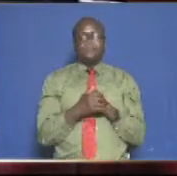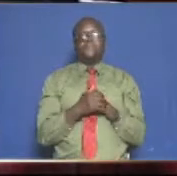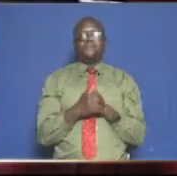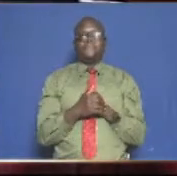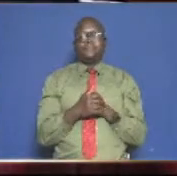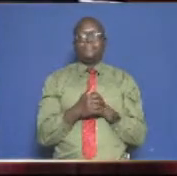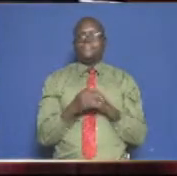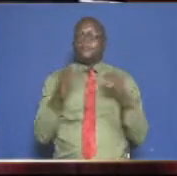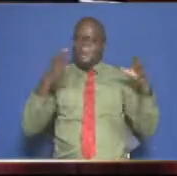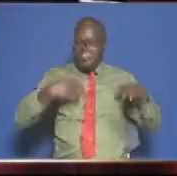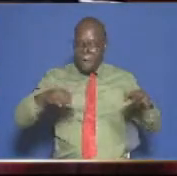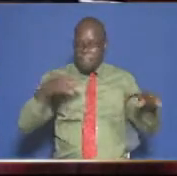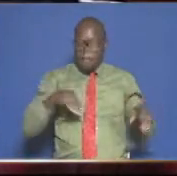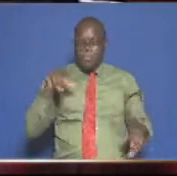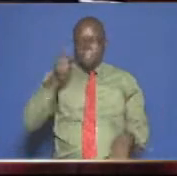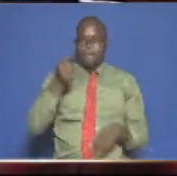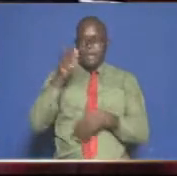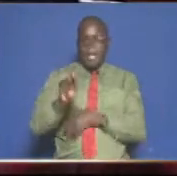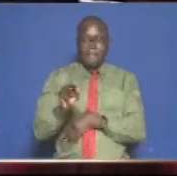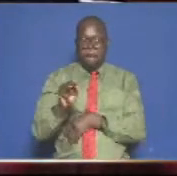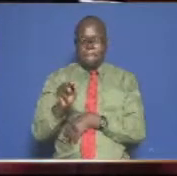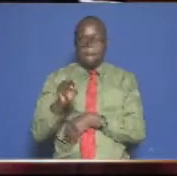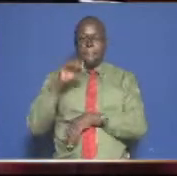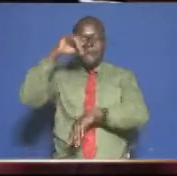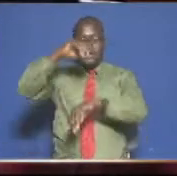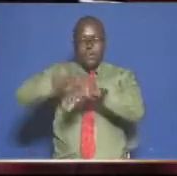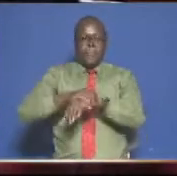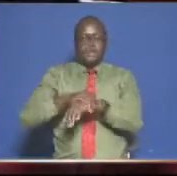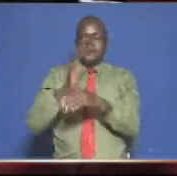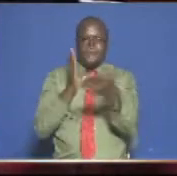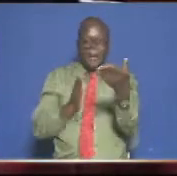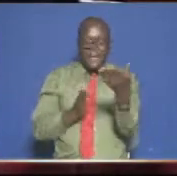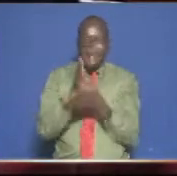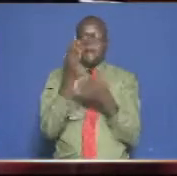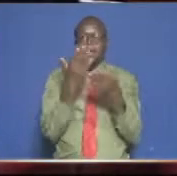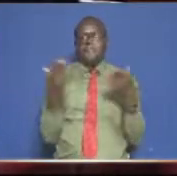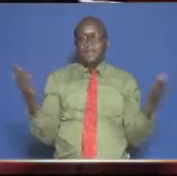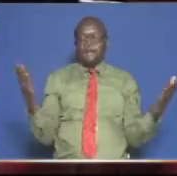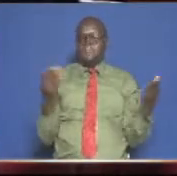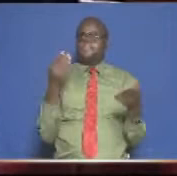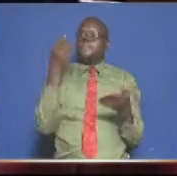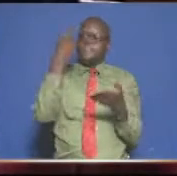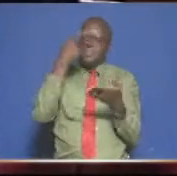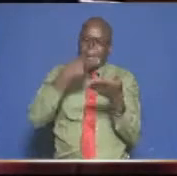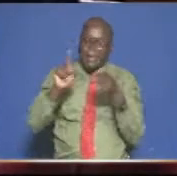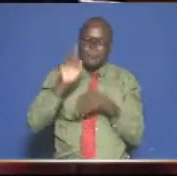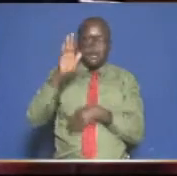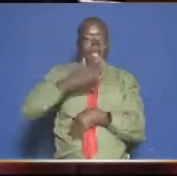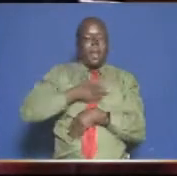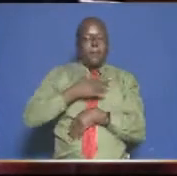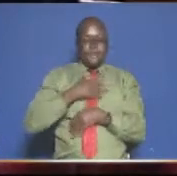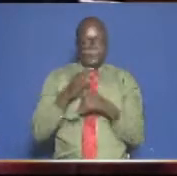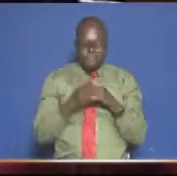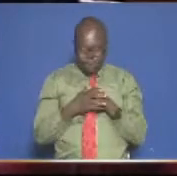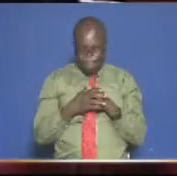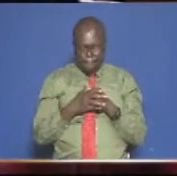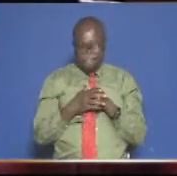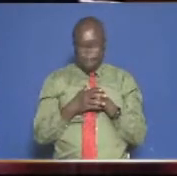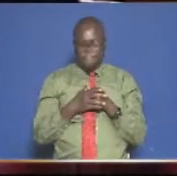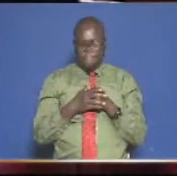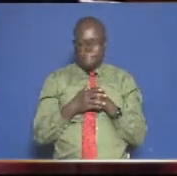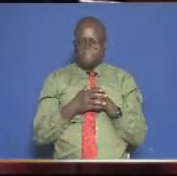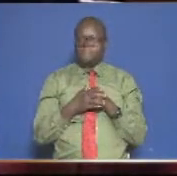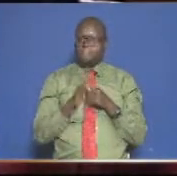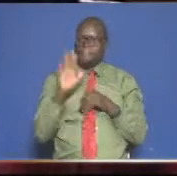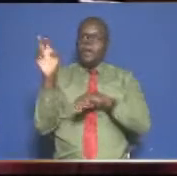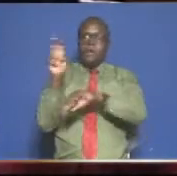we, the people of Game, got what we deserved and what was rightfully ours. In his